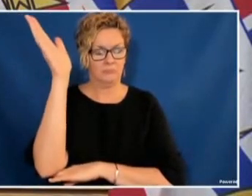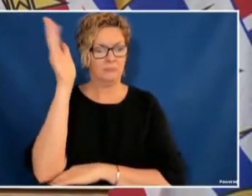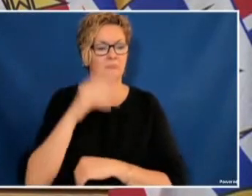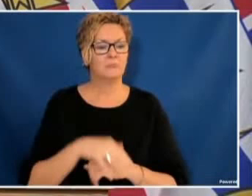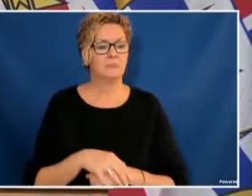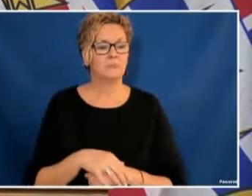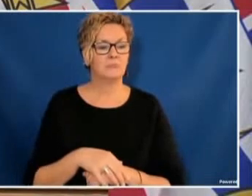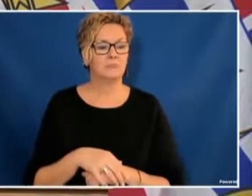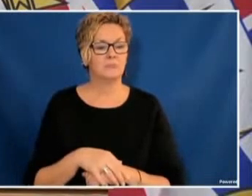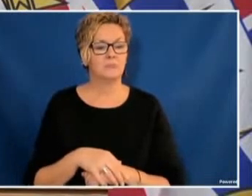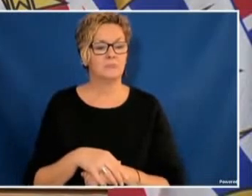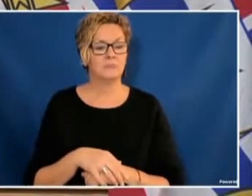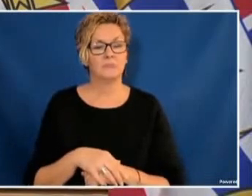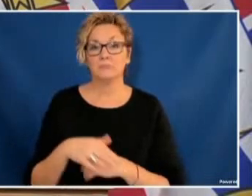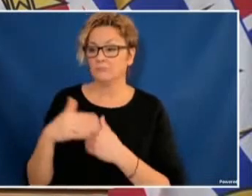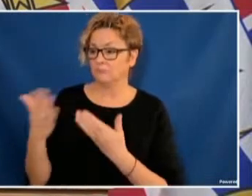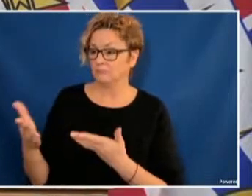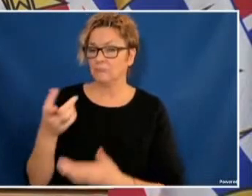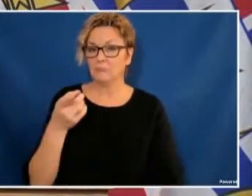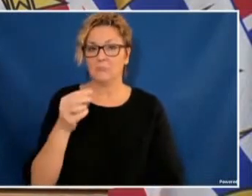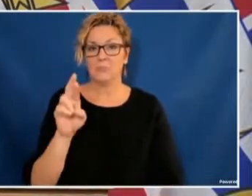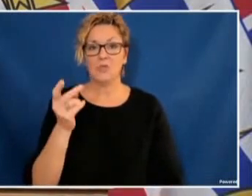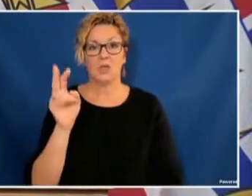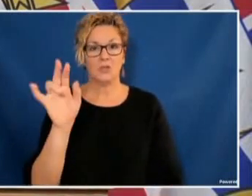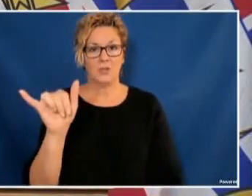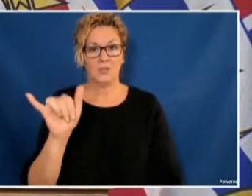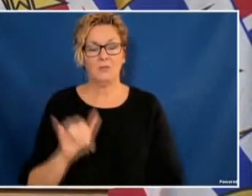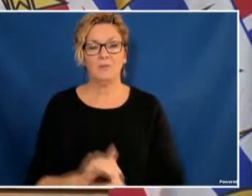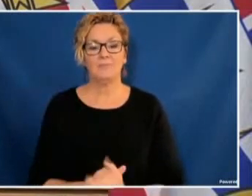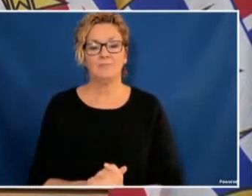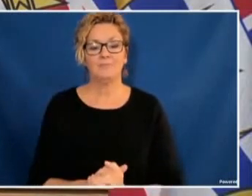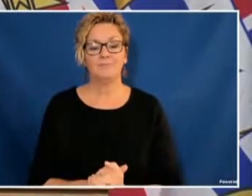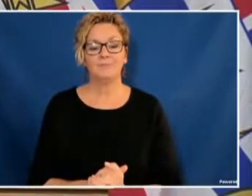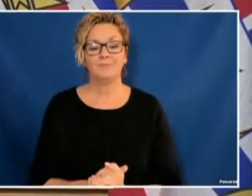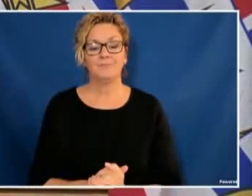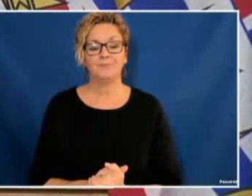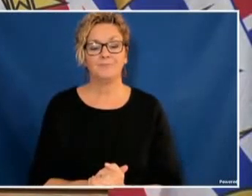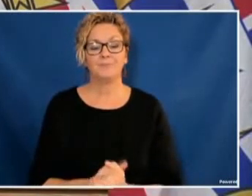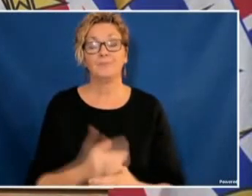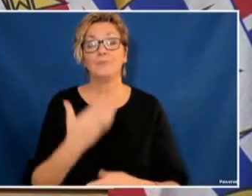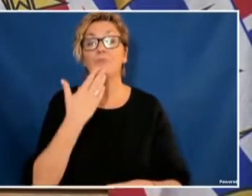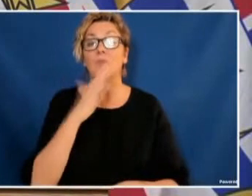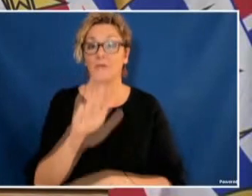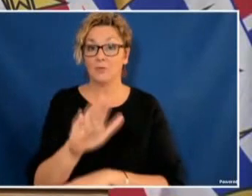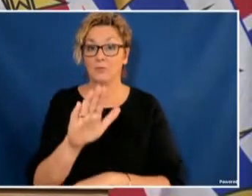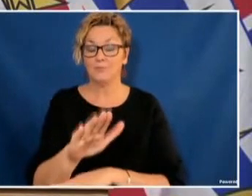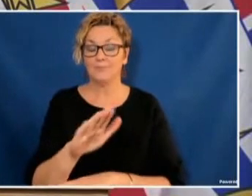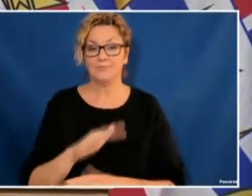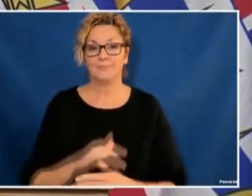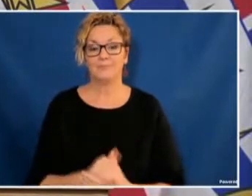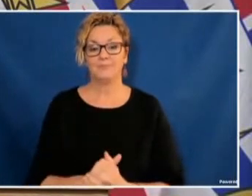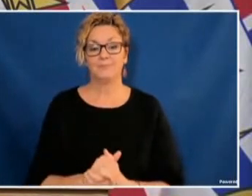2,364 cases over the past weekend, 10 of whom are epidemiologically linked, for our total of